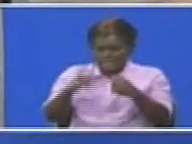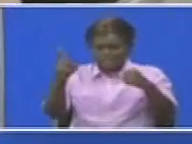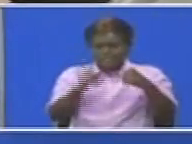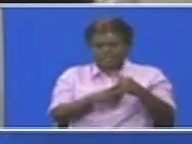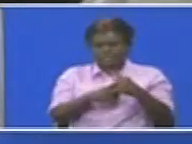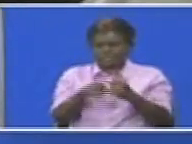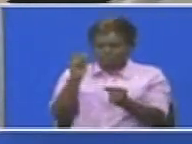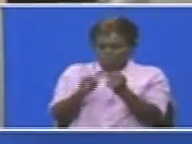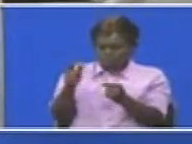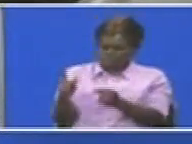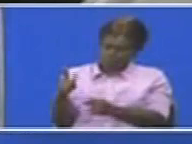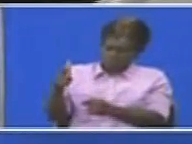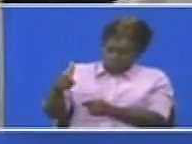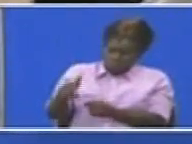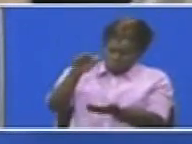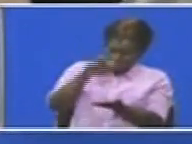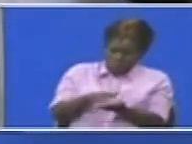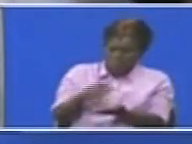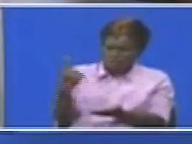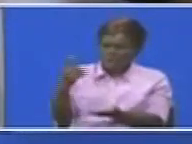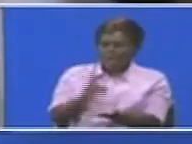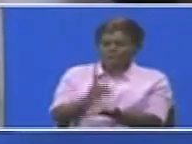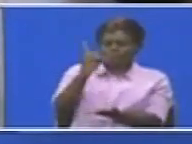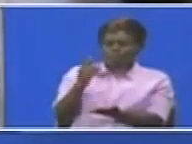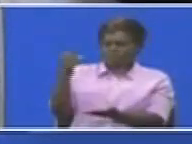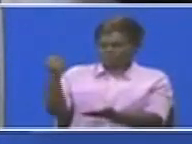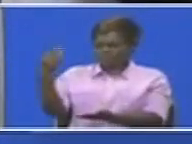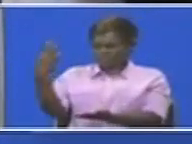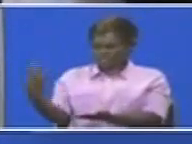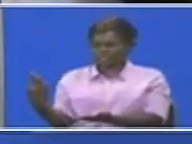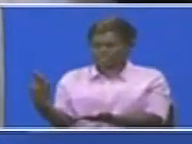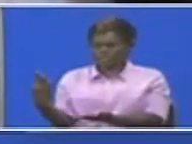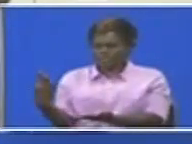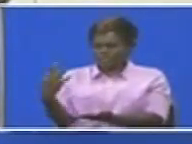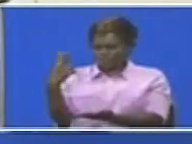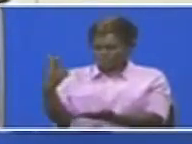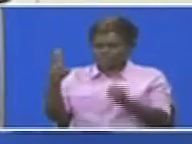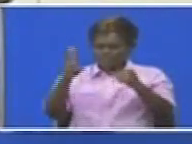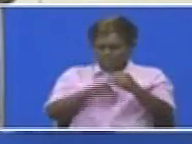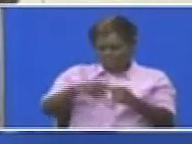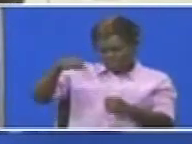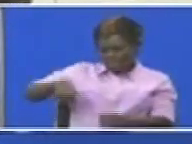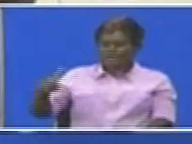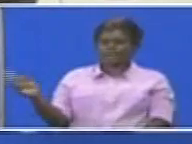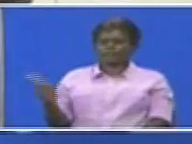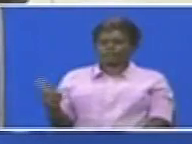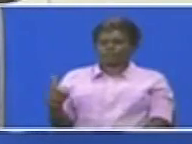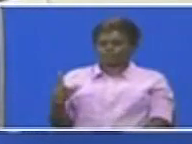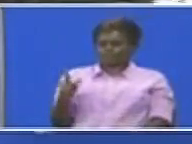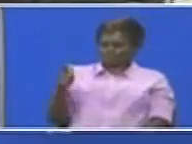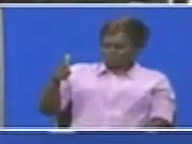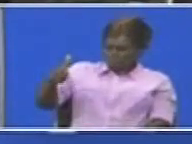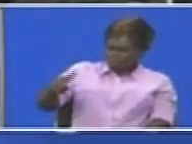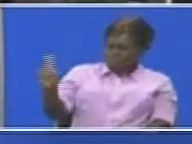while kerosene decreased by a shilling and 54 cents to 53 shillings and 27 cents in Nairobi. Diesel